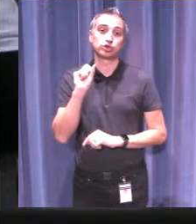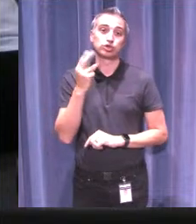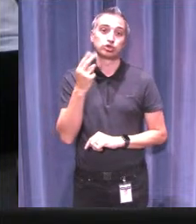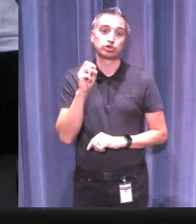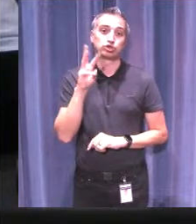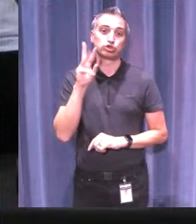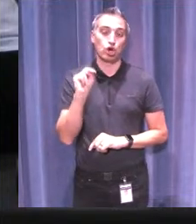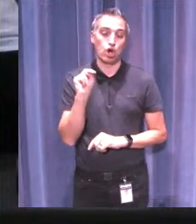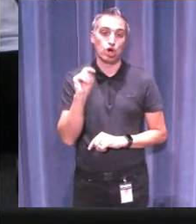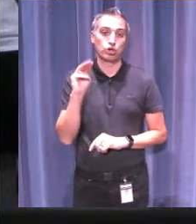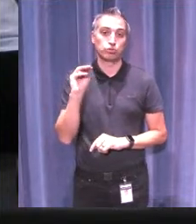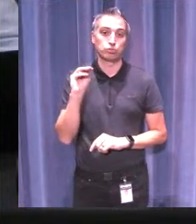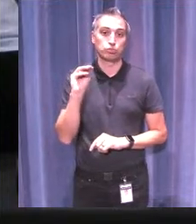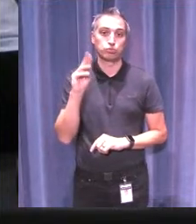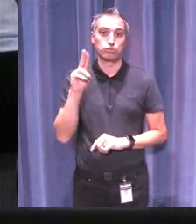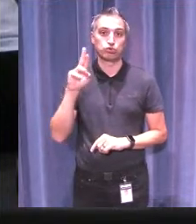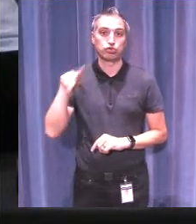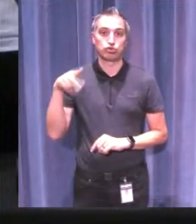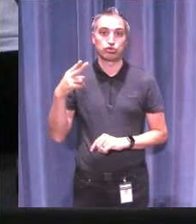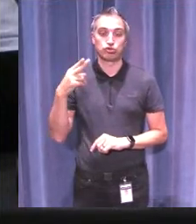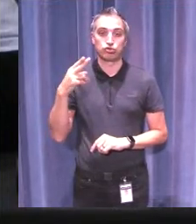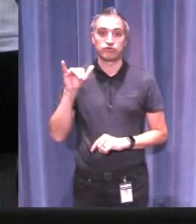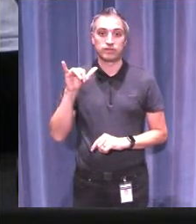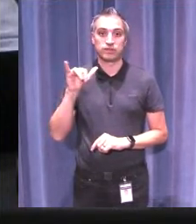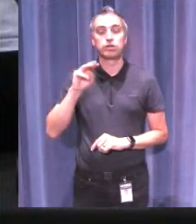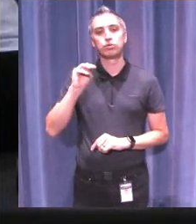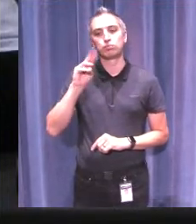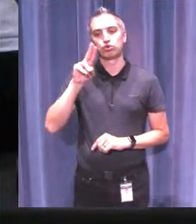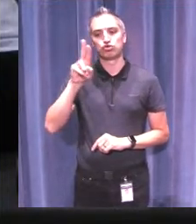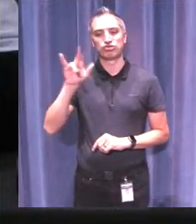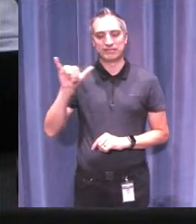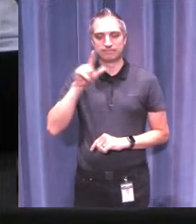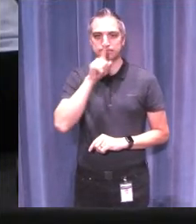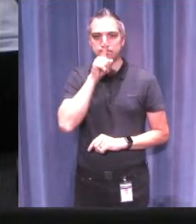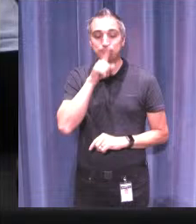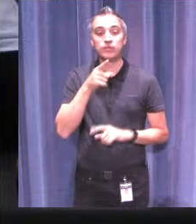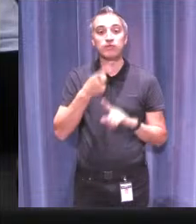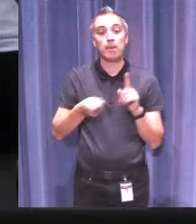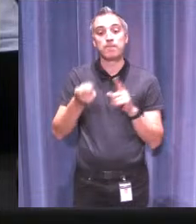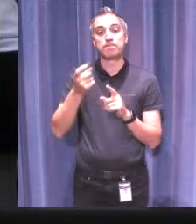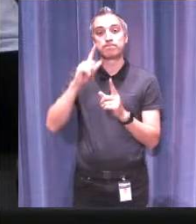Flint City on the topic of interim president search.